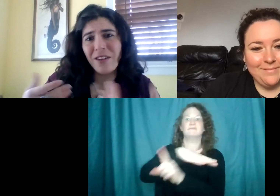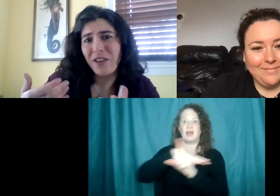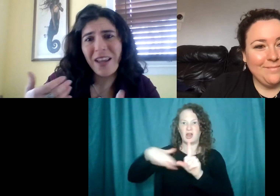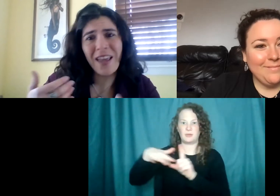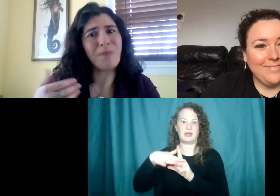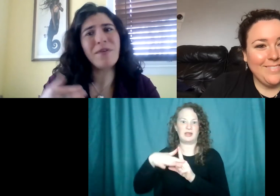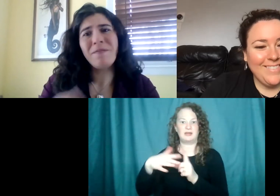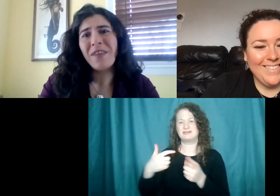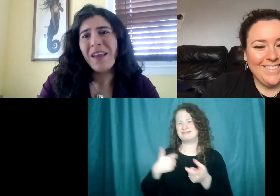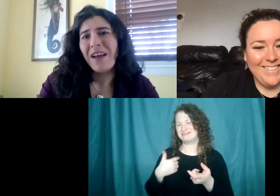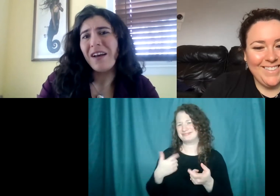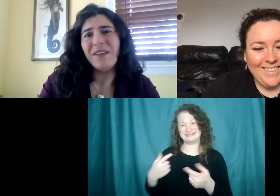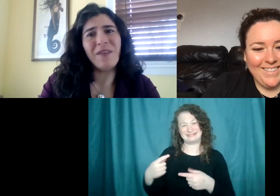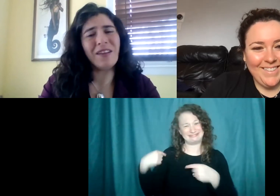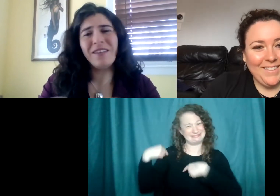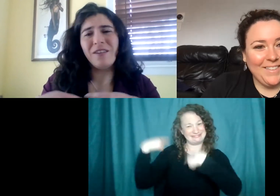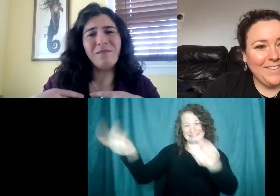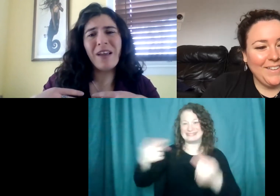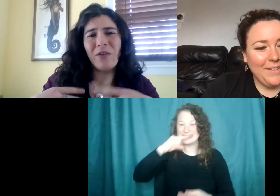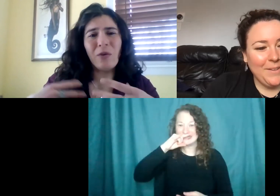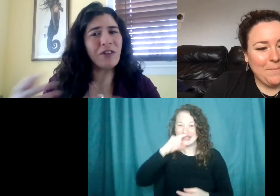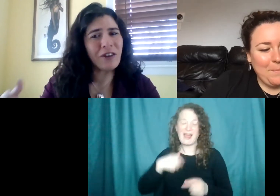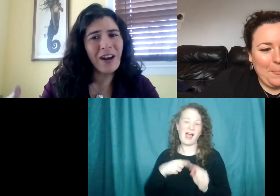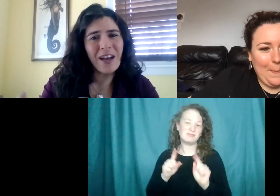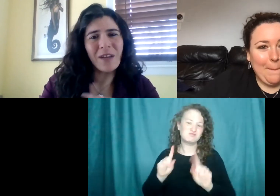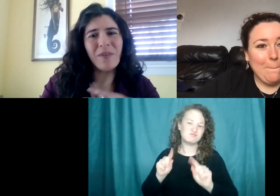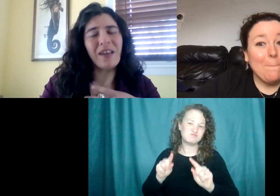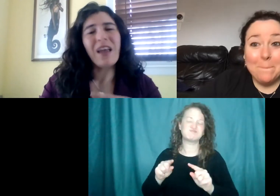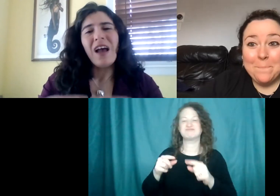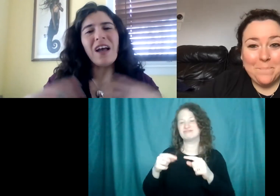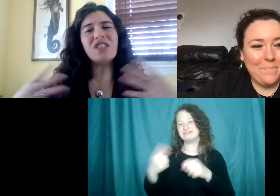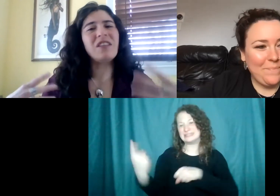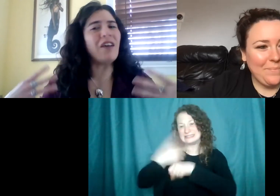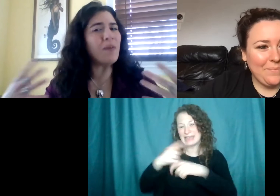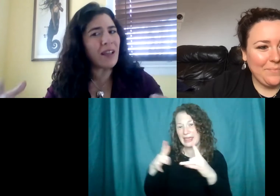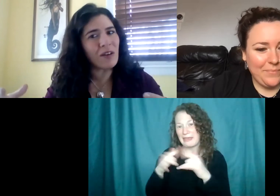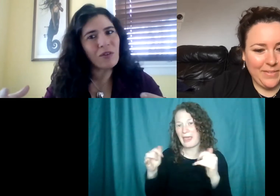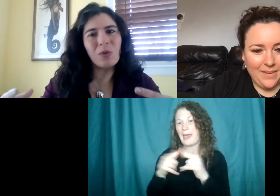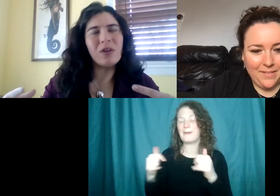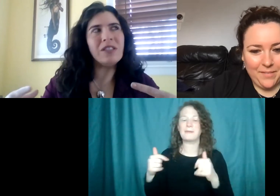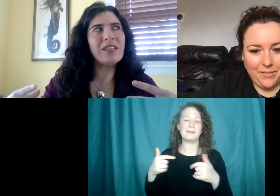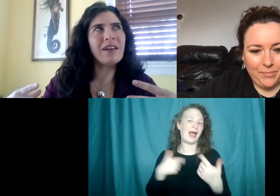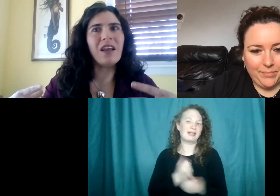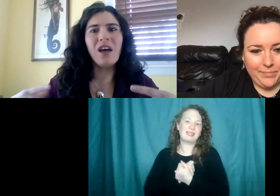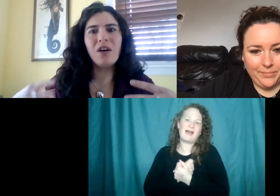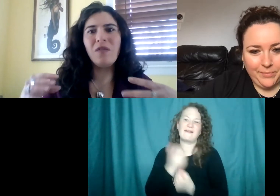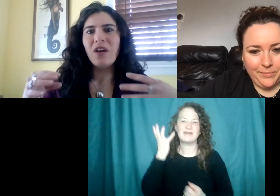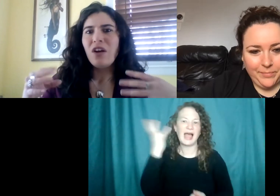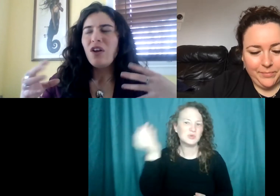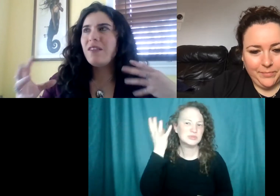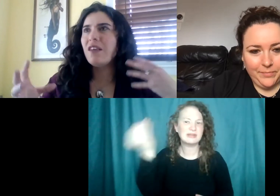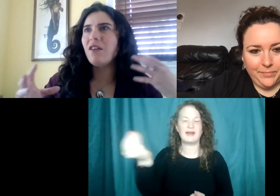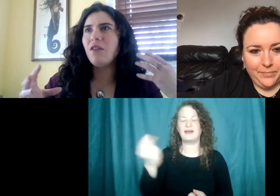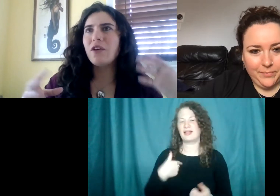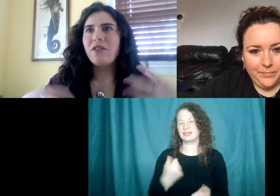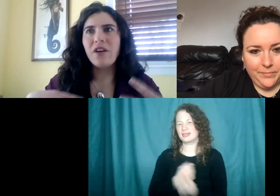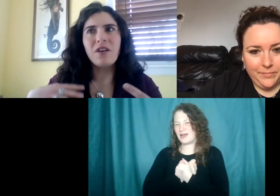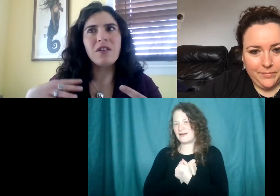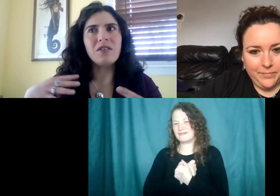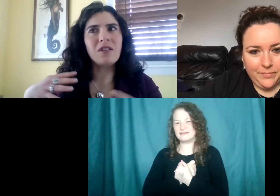to Nature Day camp. I volunteered counting horseshoe crabs. Like, I just loved being outdoors, and I loved seeing